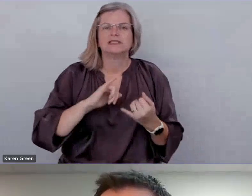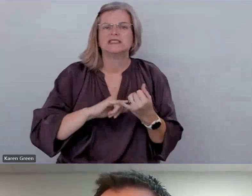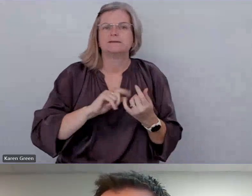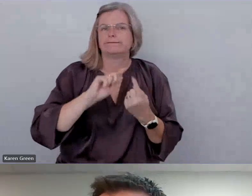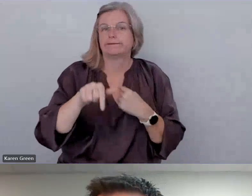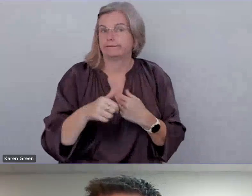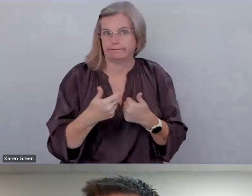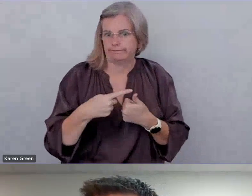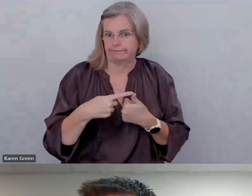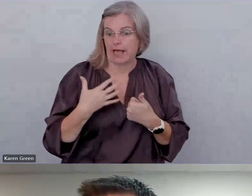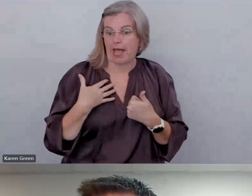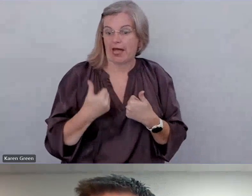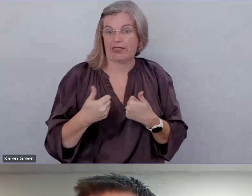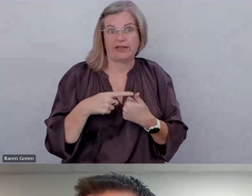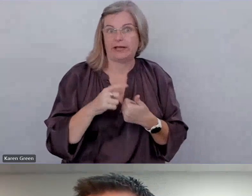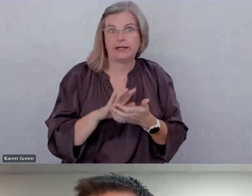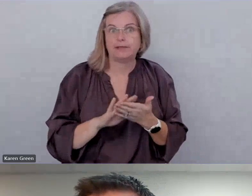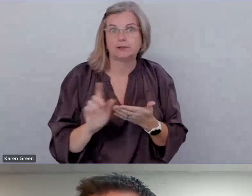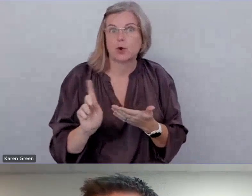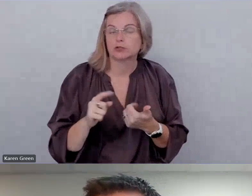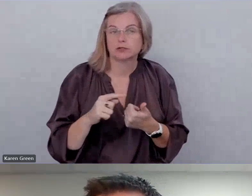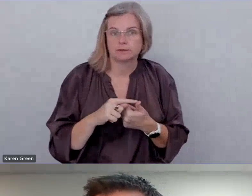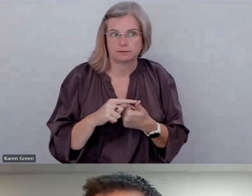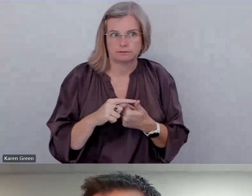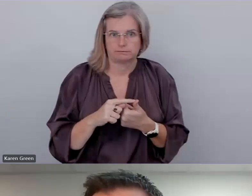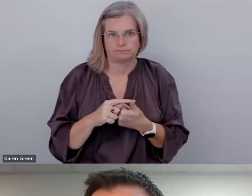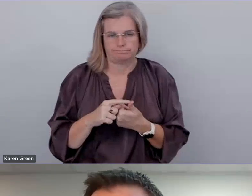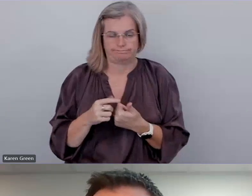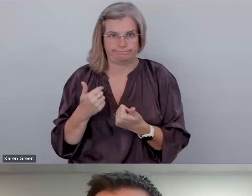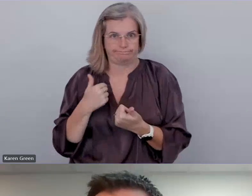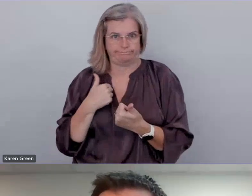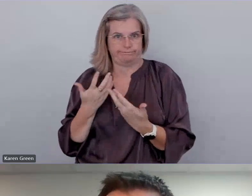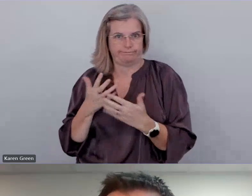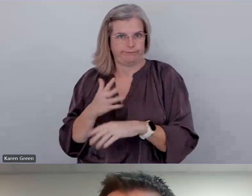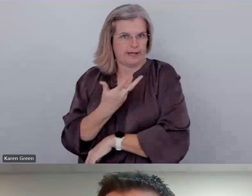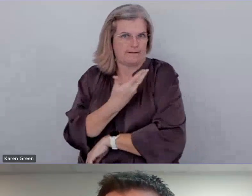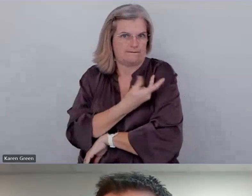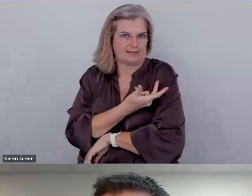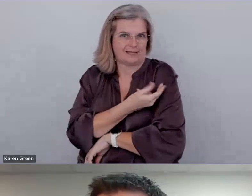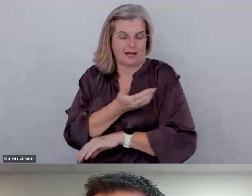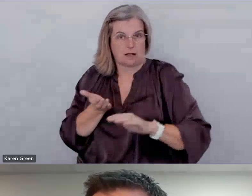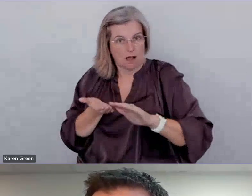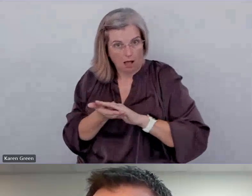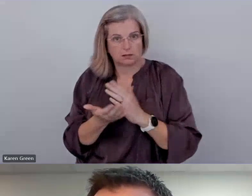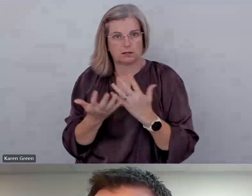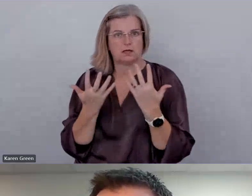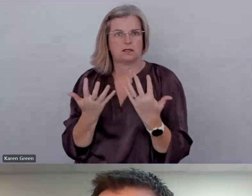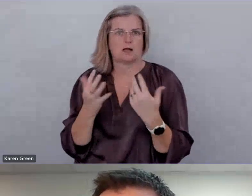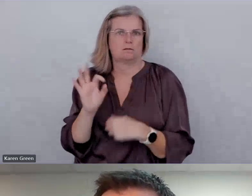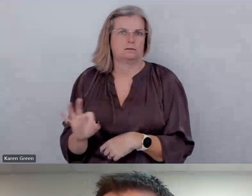are few and far between. I think we managed to vaccinate fewer than 10% of kids prior to the vaccine program